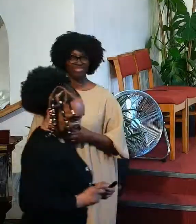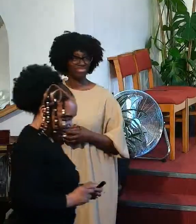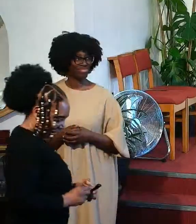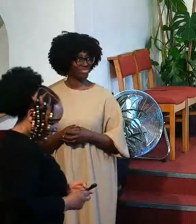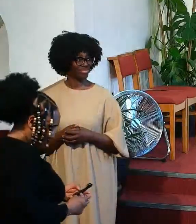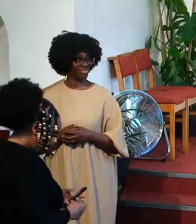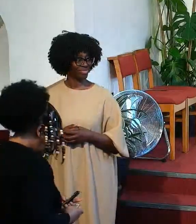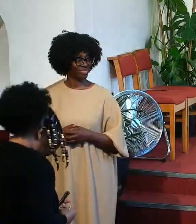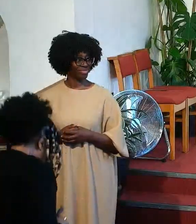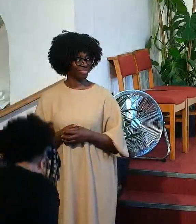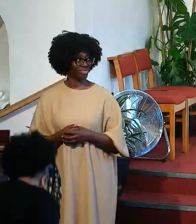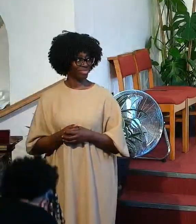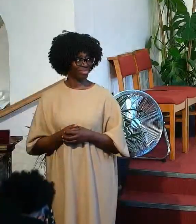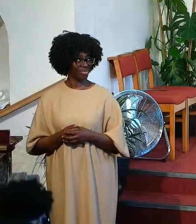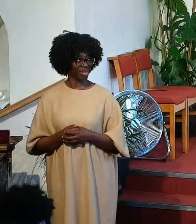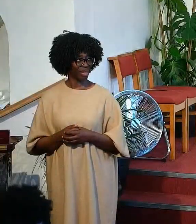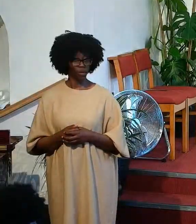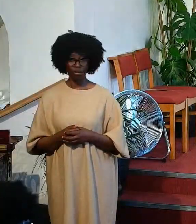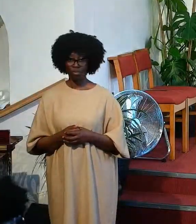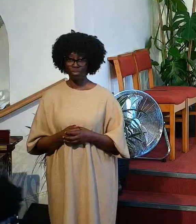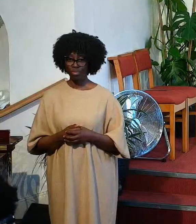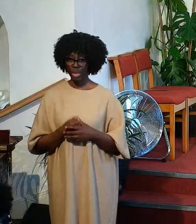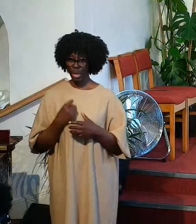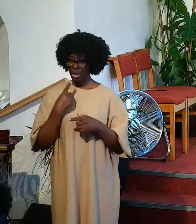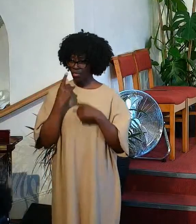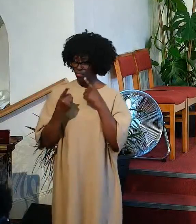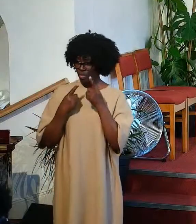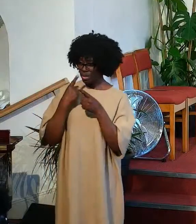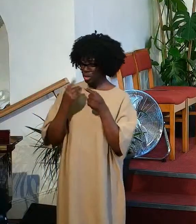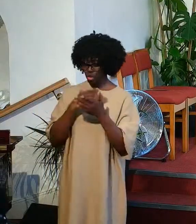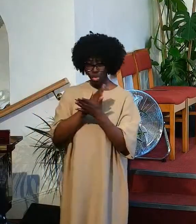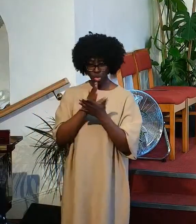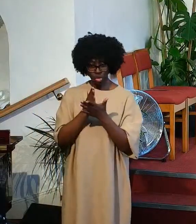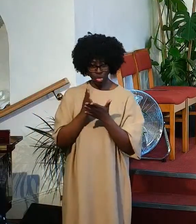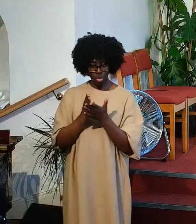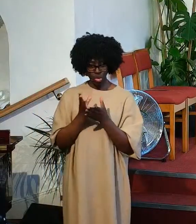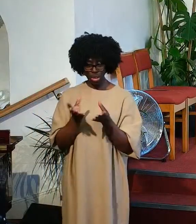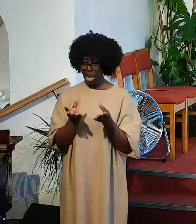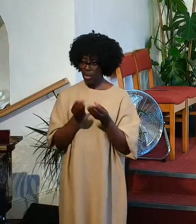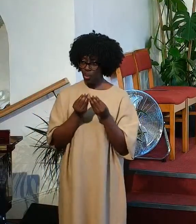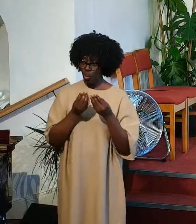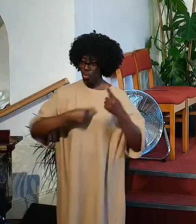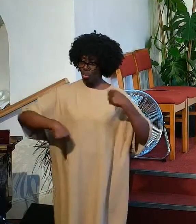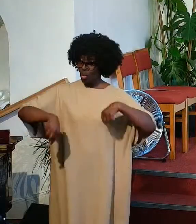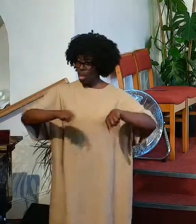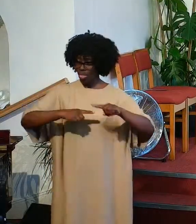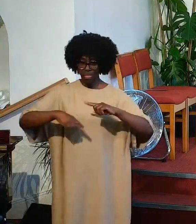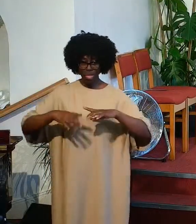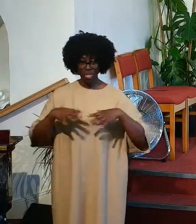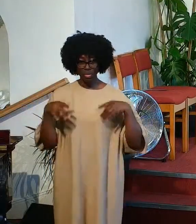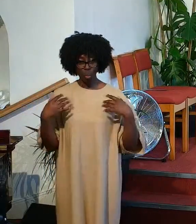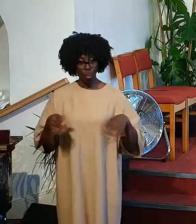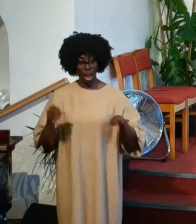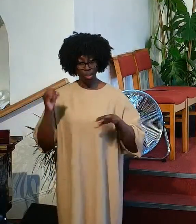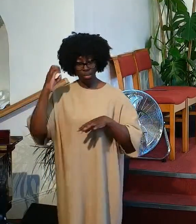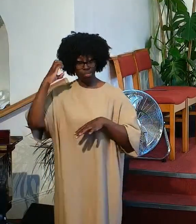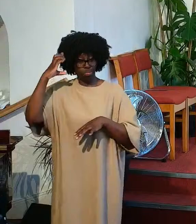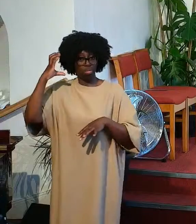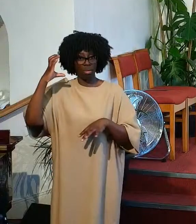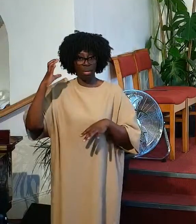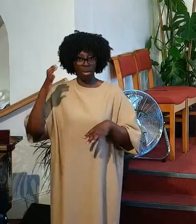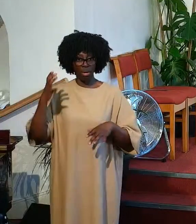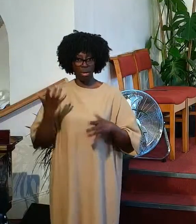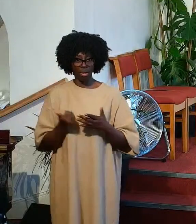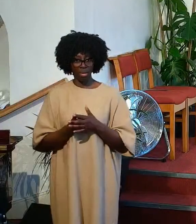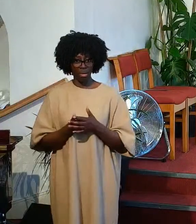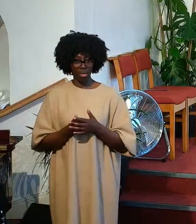Yes. It's been so informative, Doctor. just a whole thing about how we can make it